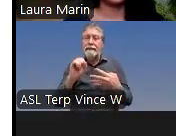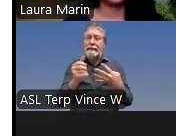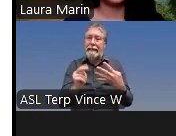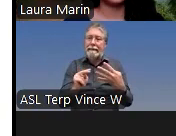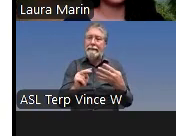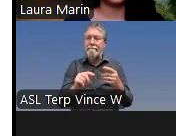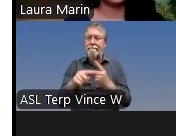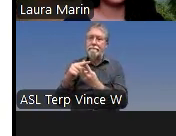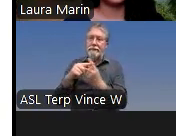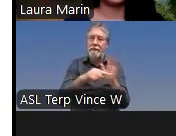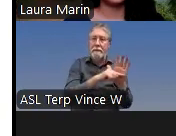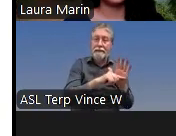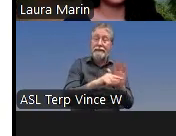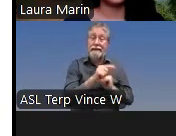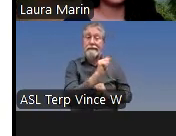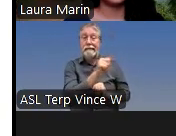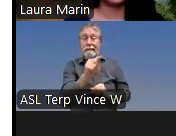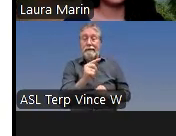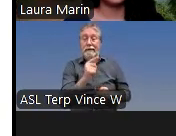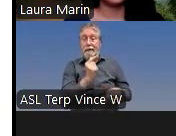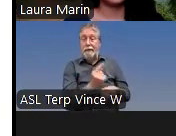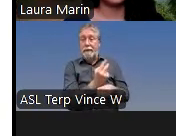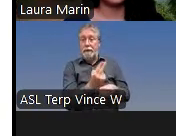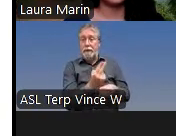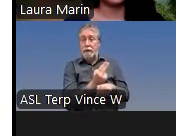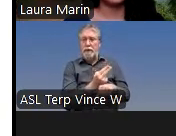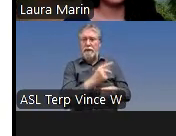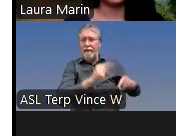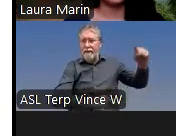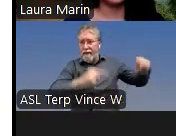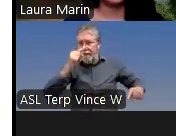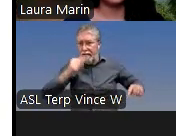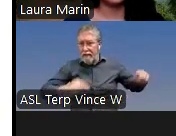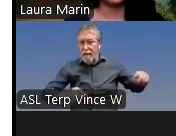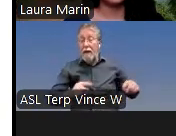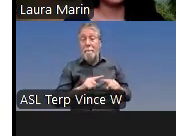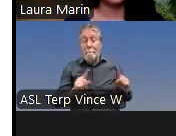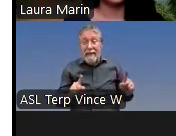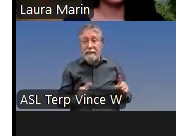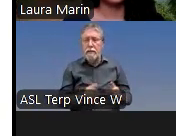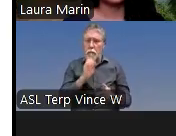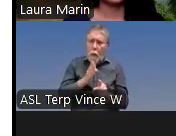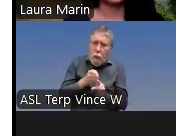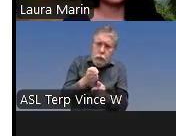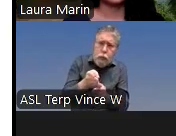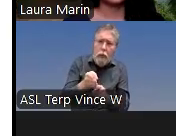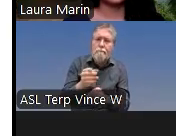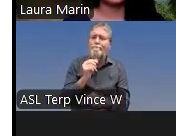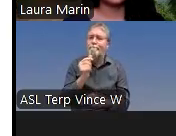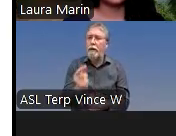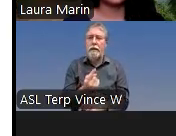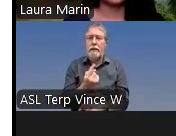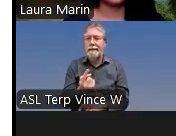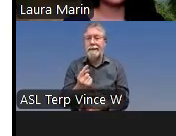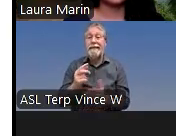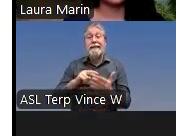our users are broad but not as intense. So we don't have, for instance, the political